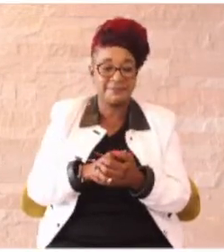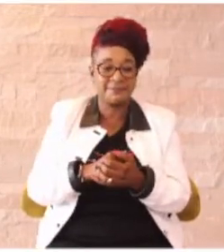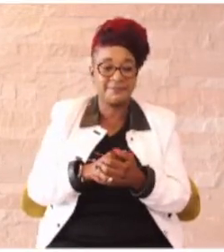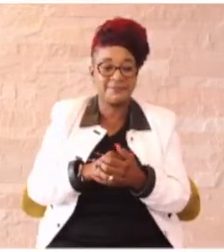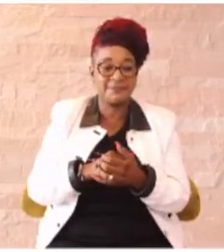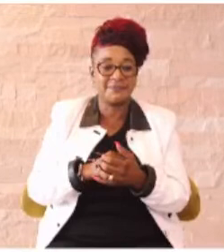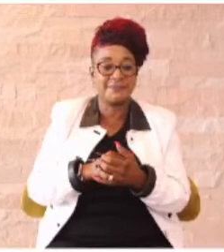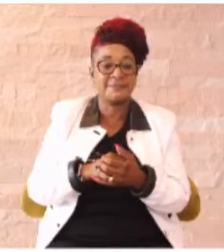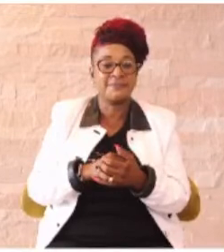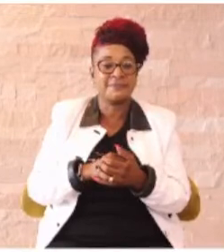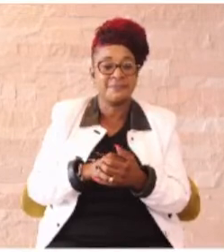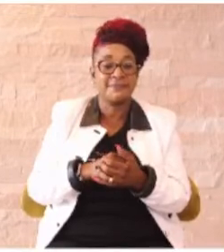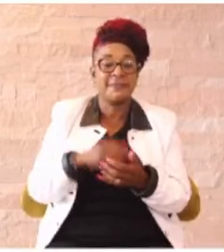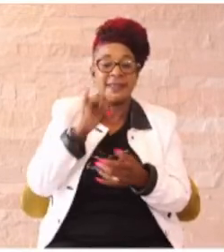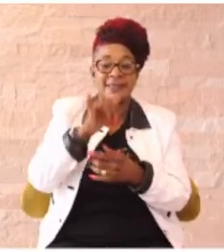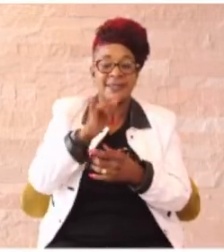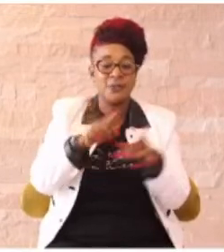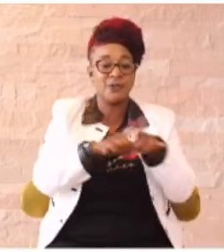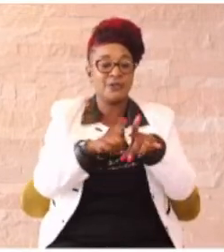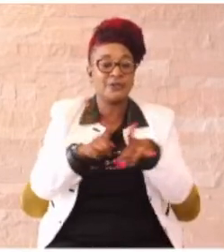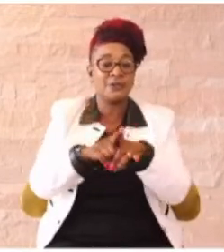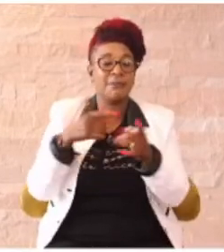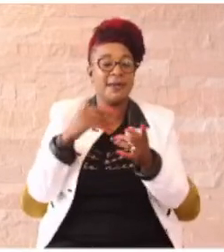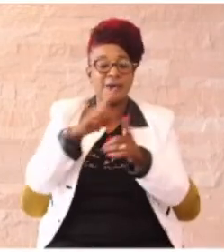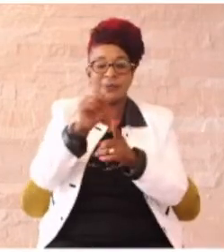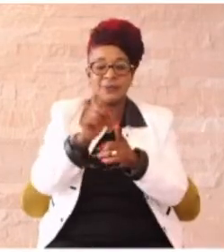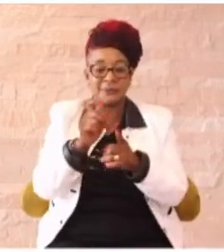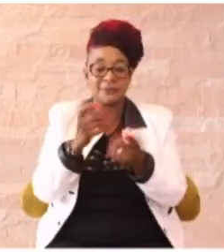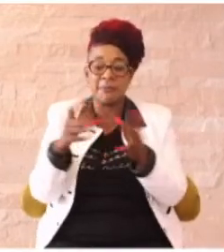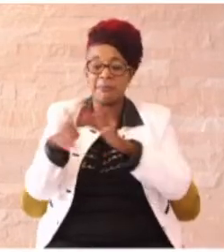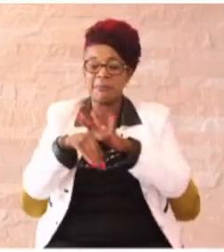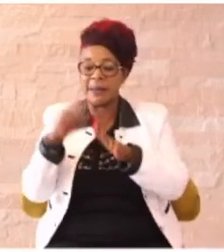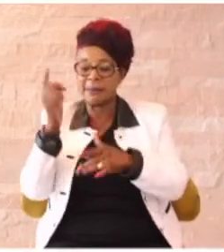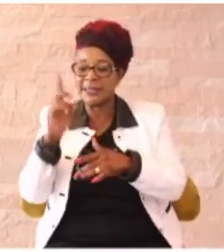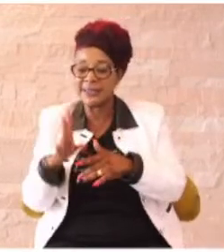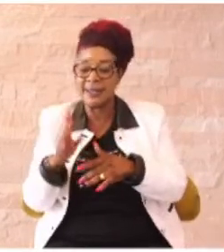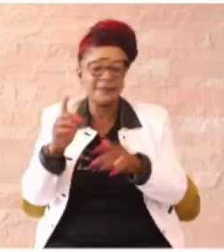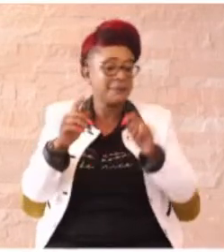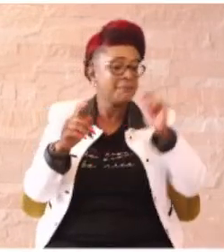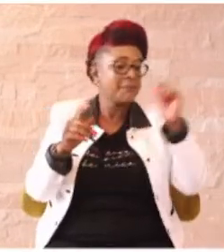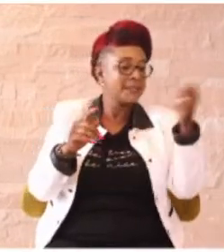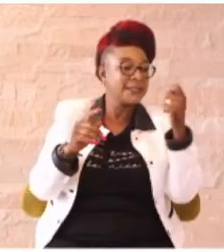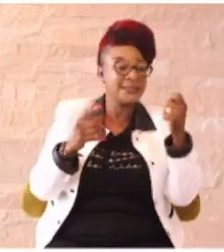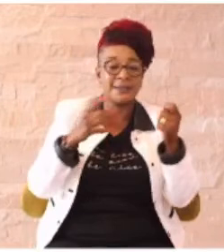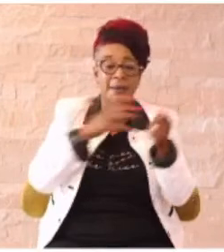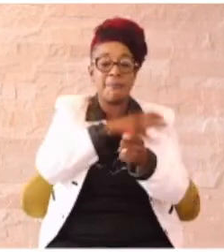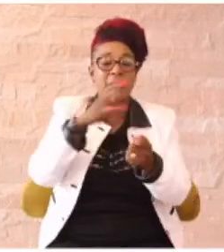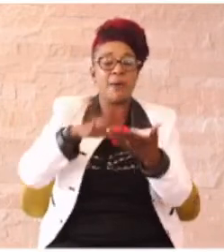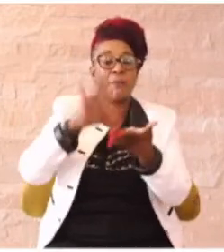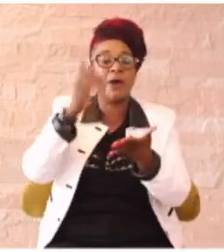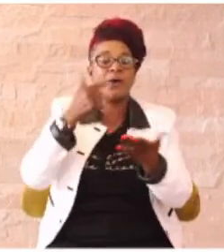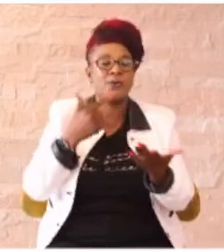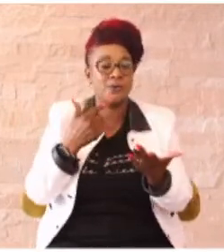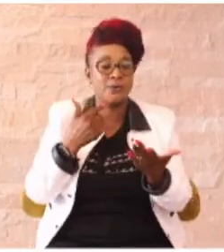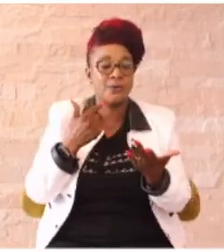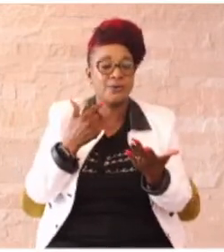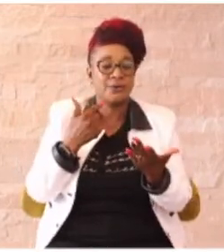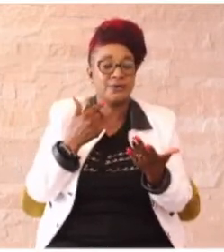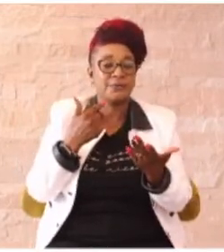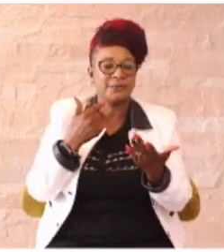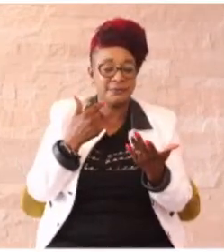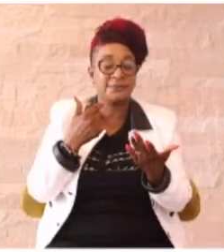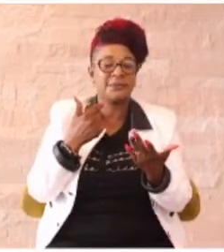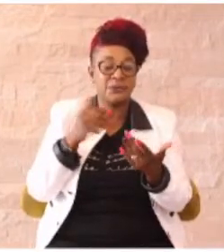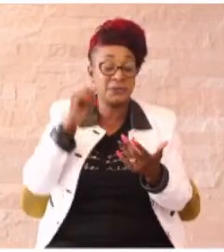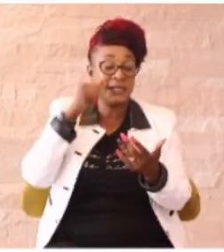that. So it will also be a question between the Prime Minister and the President, who has more power. It's been nice to meet